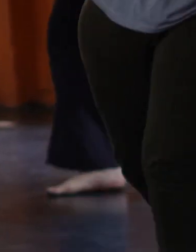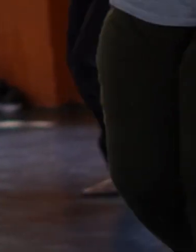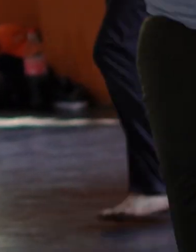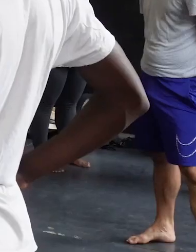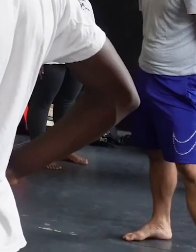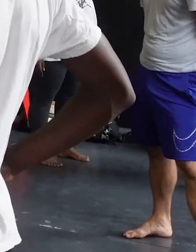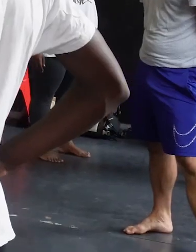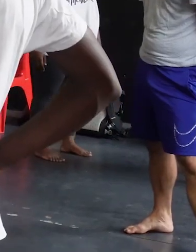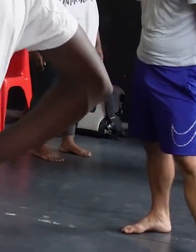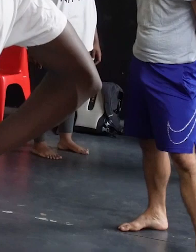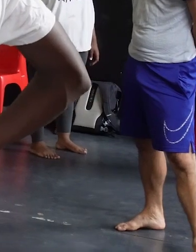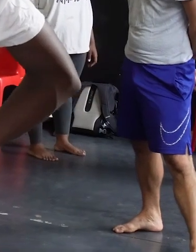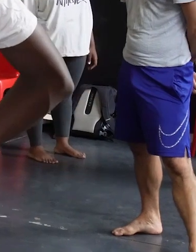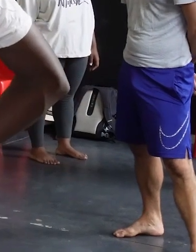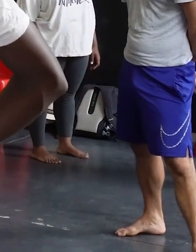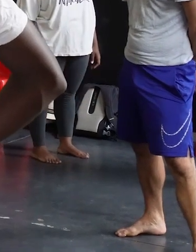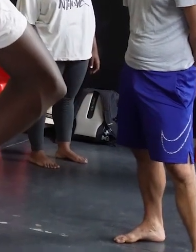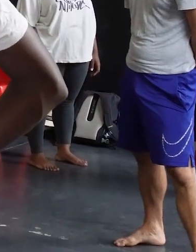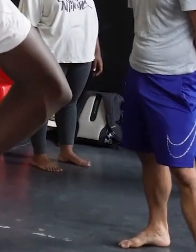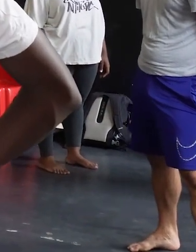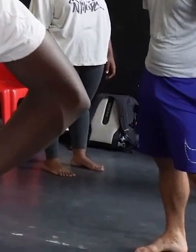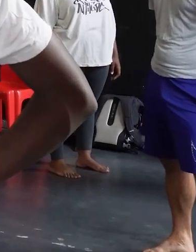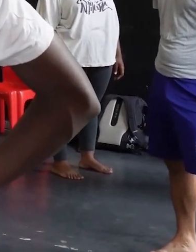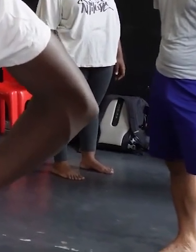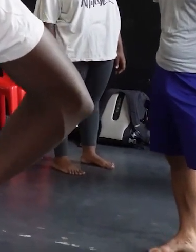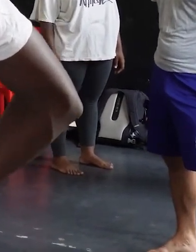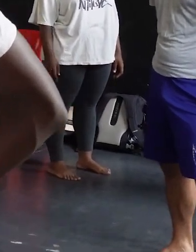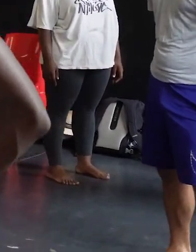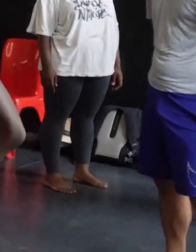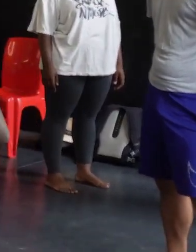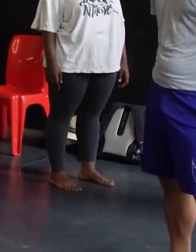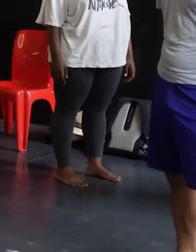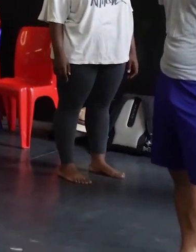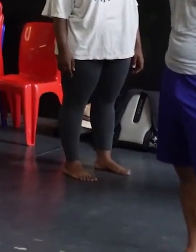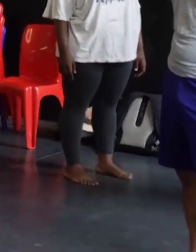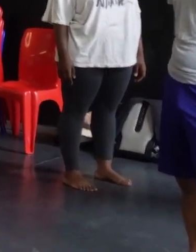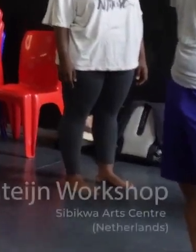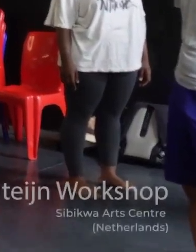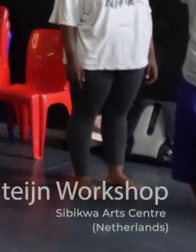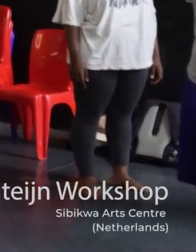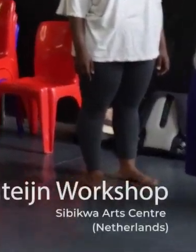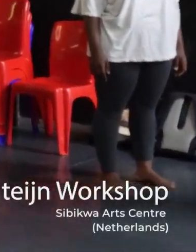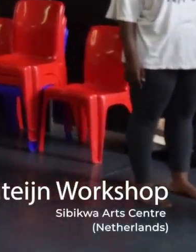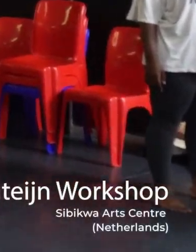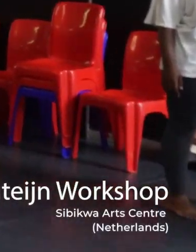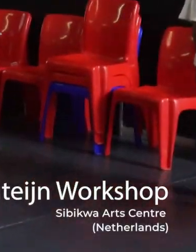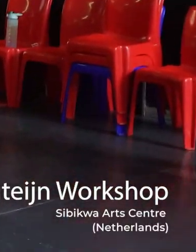Thank you.